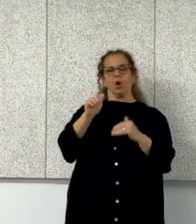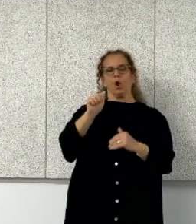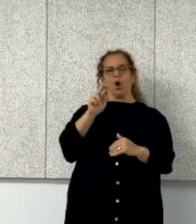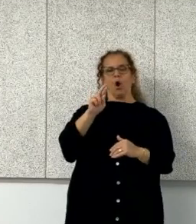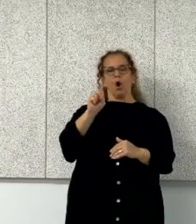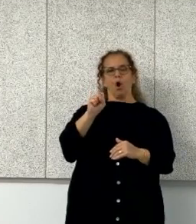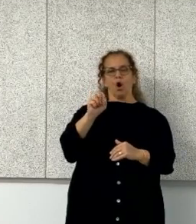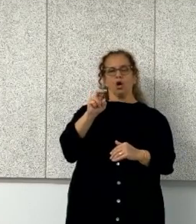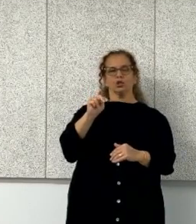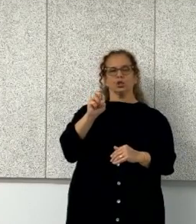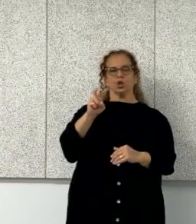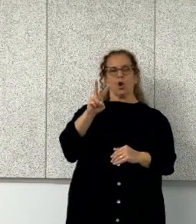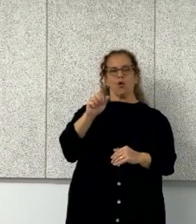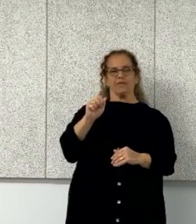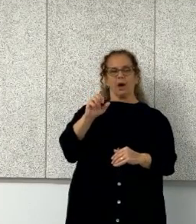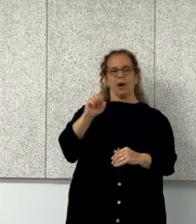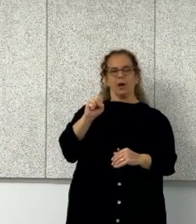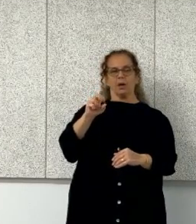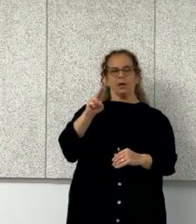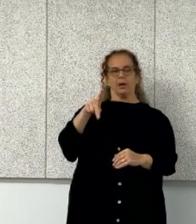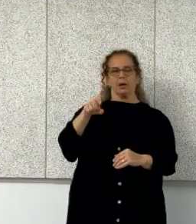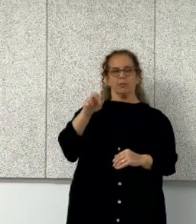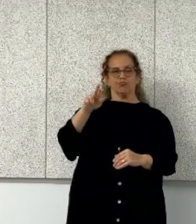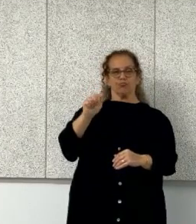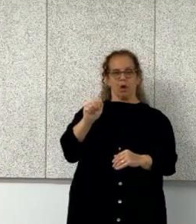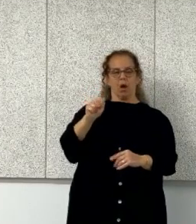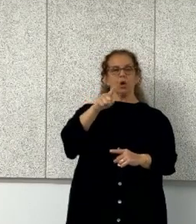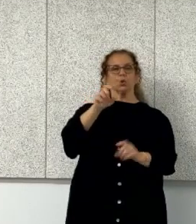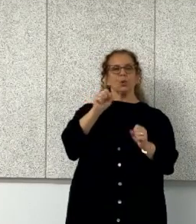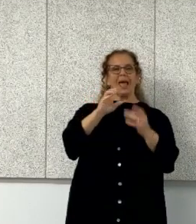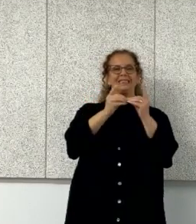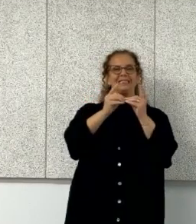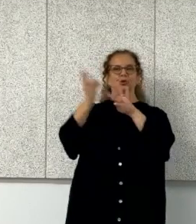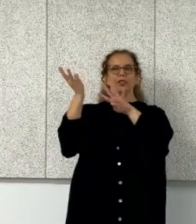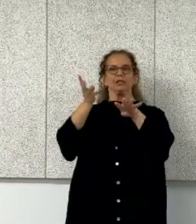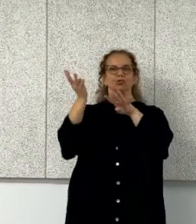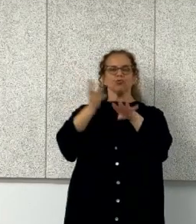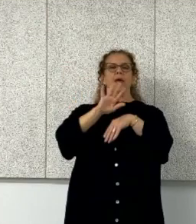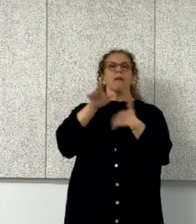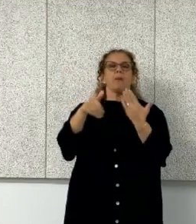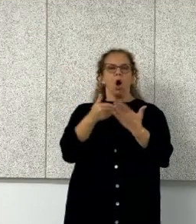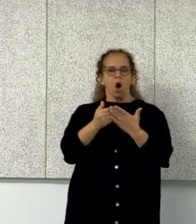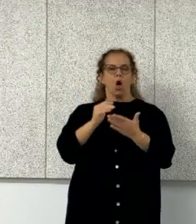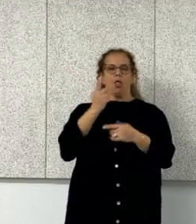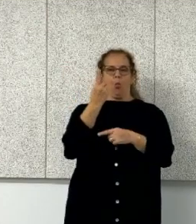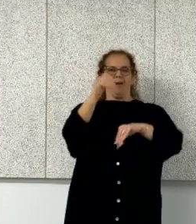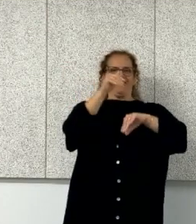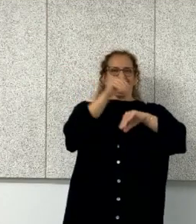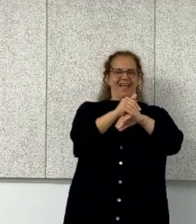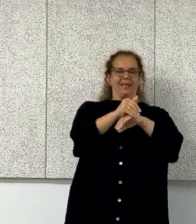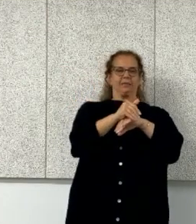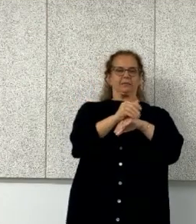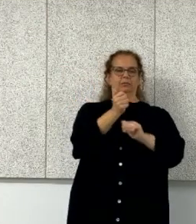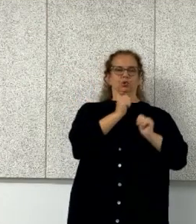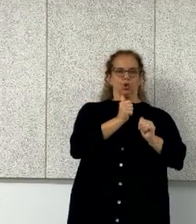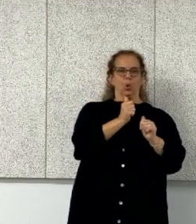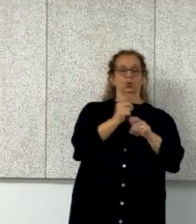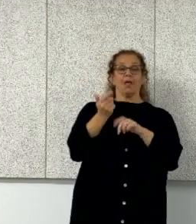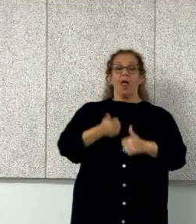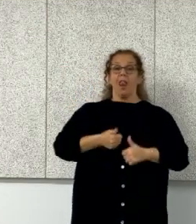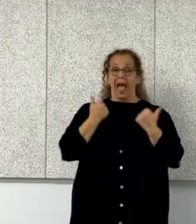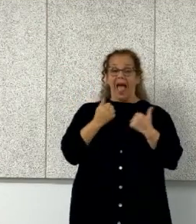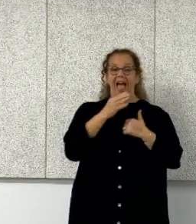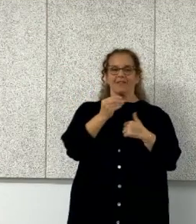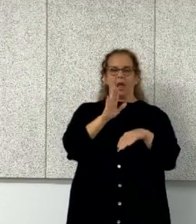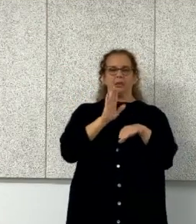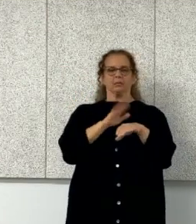Supra, where you can digitally stream all of our one-night shows, live and on demand. We set